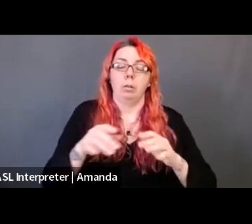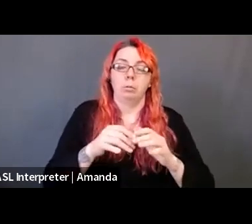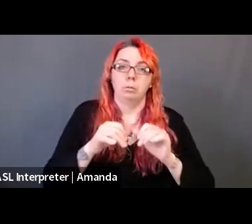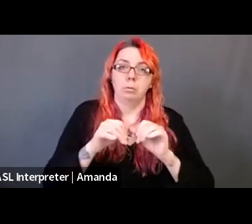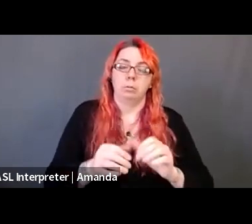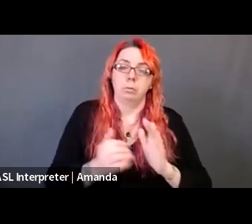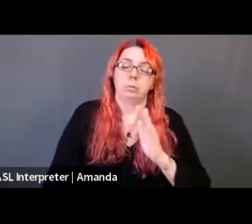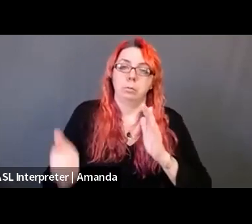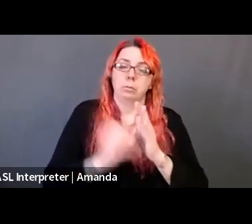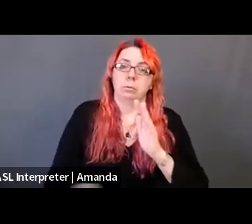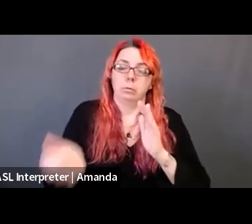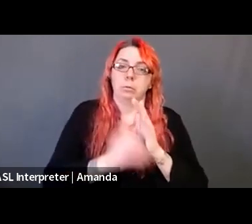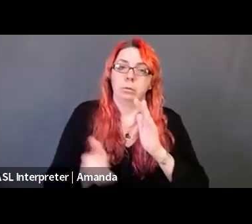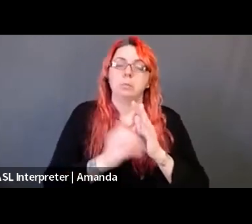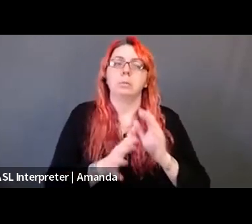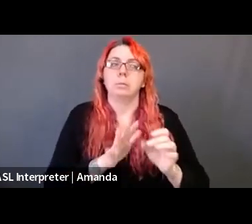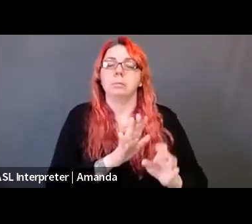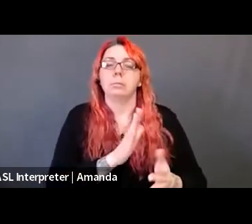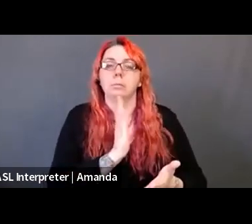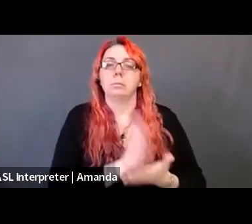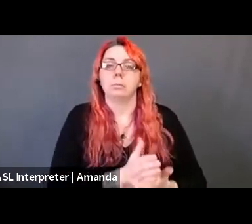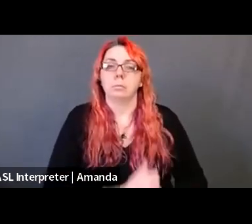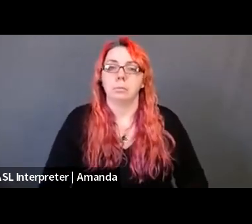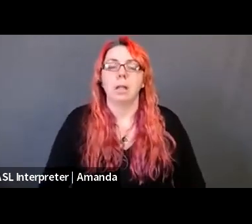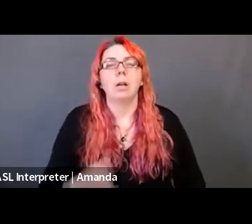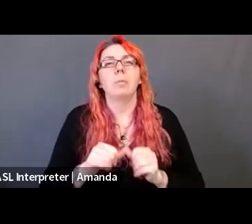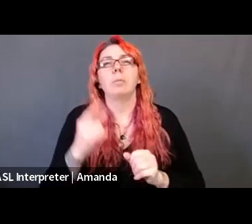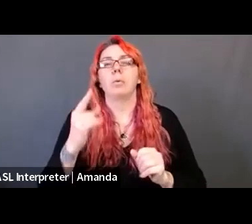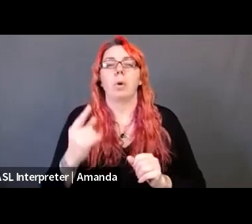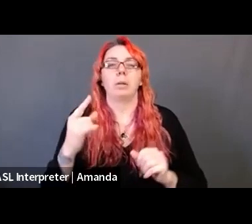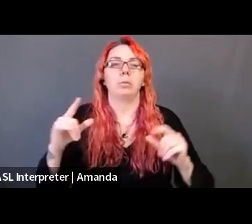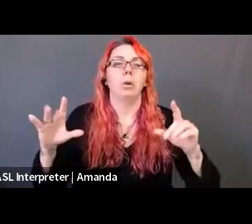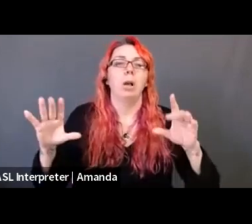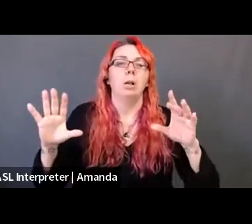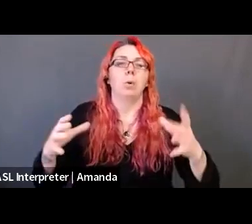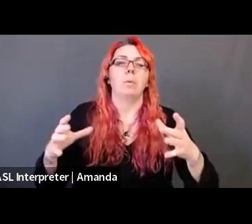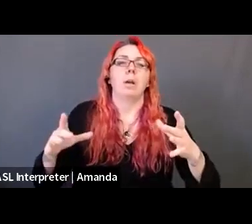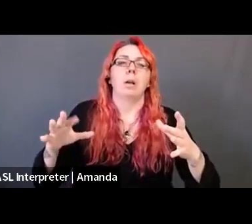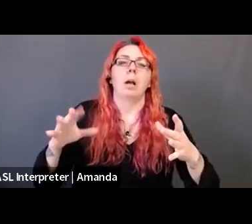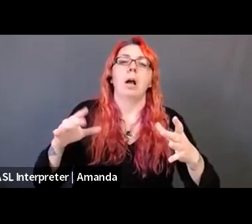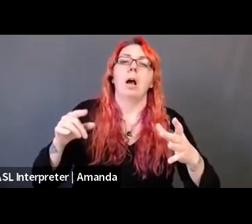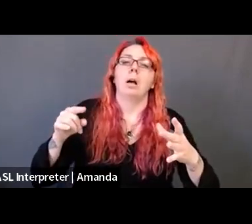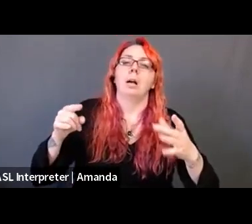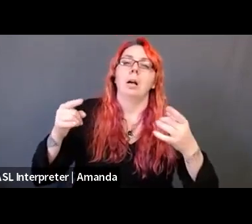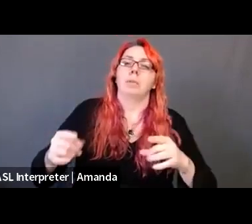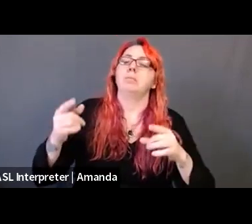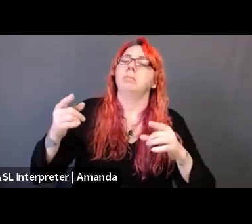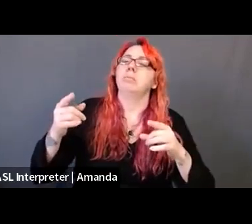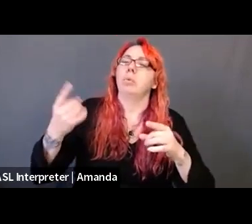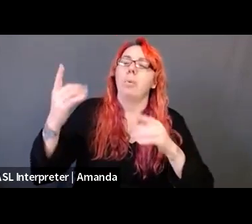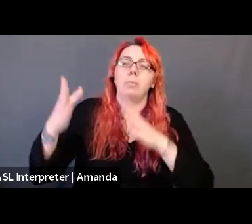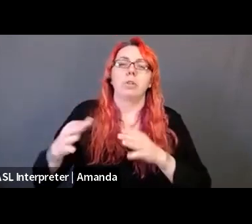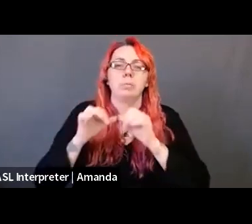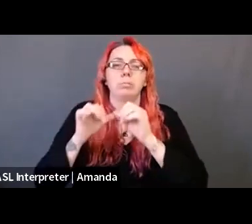the term, rather than saying, 2S LGBTQ plus IA, or LGBT for short, or queer even, they